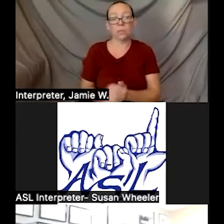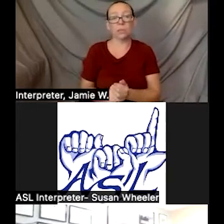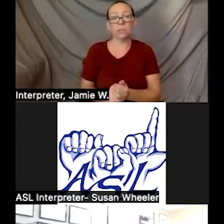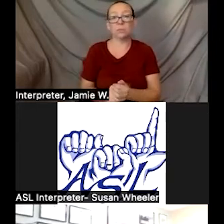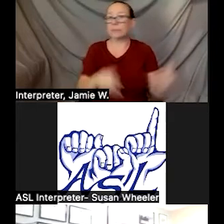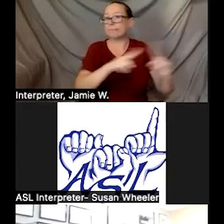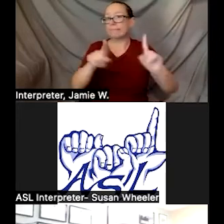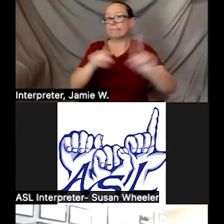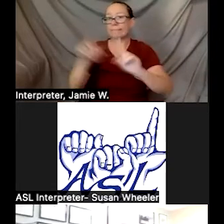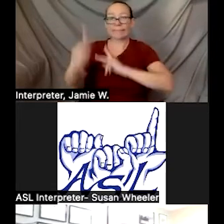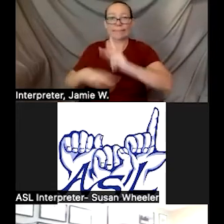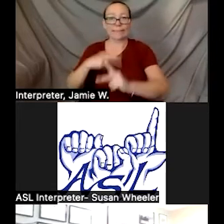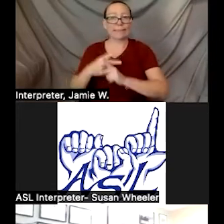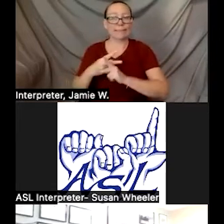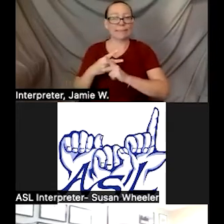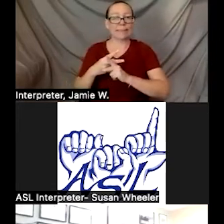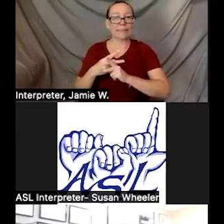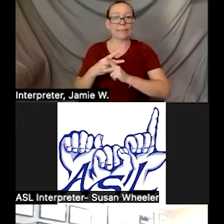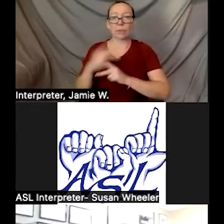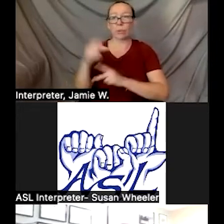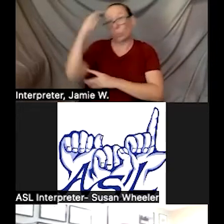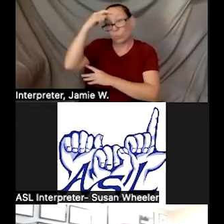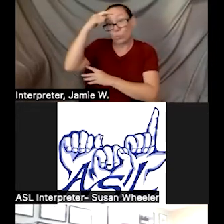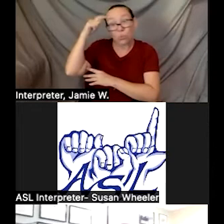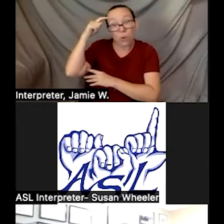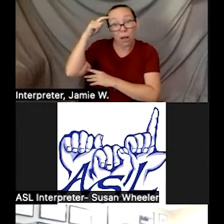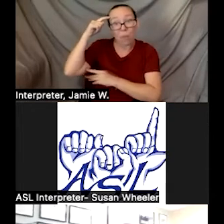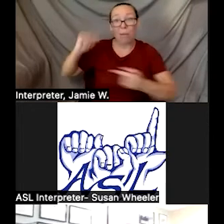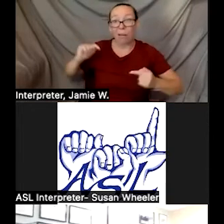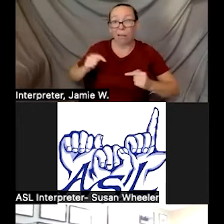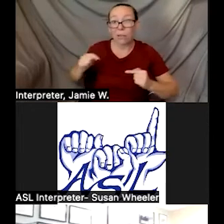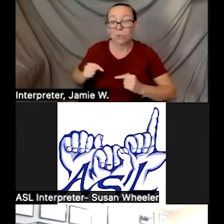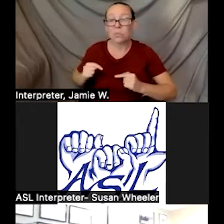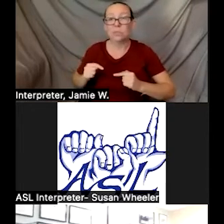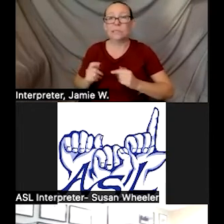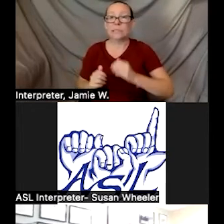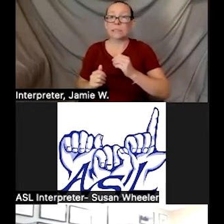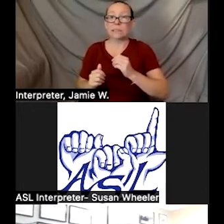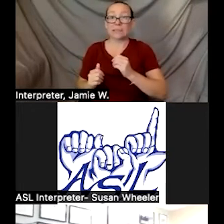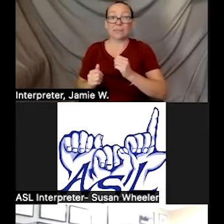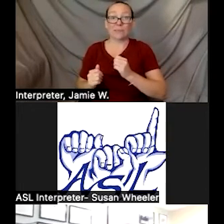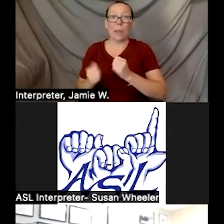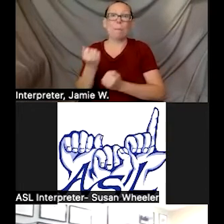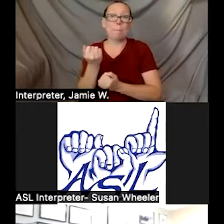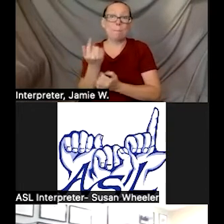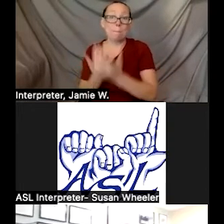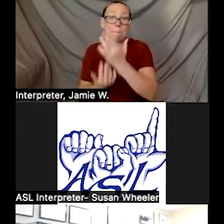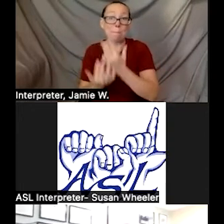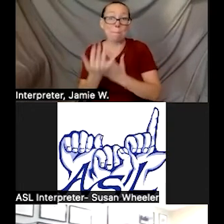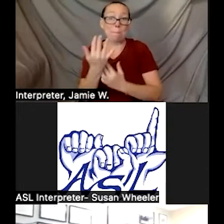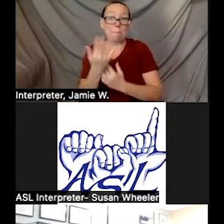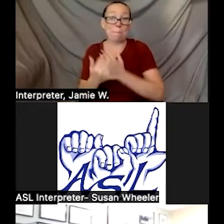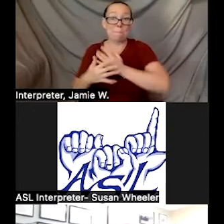of trauma injuries. Most significant, of course, is burns. And that is the